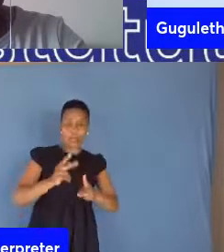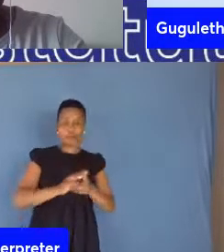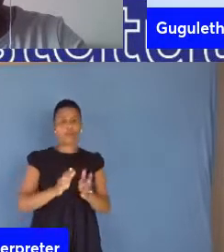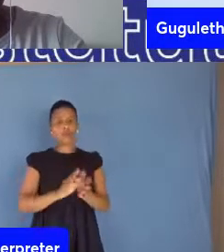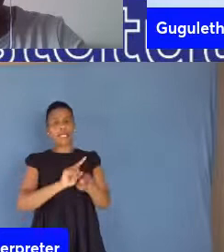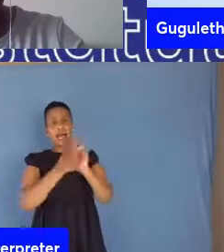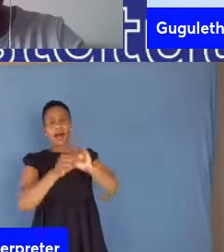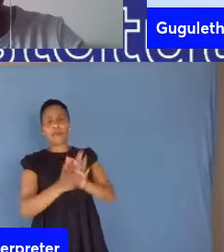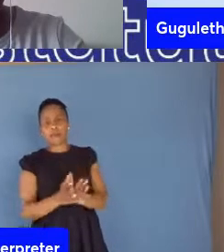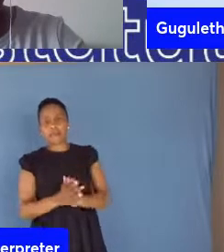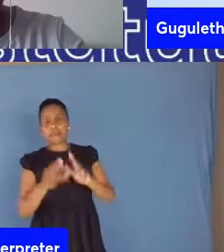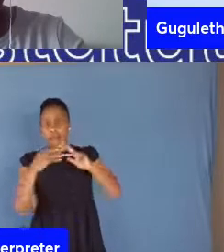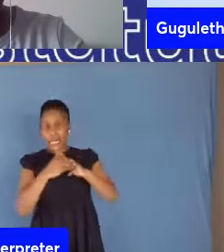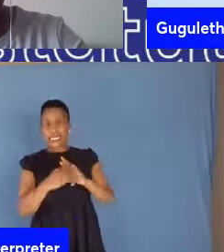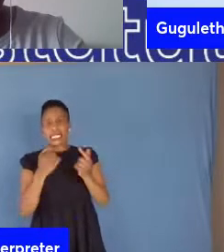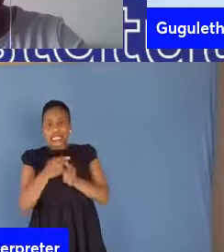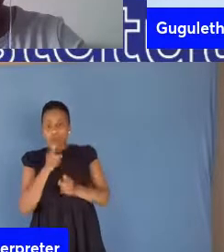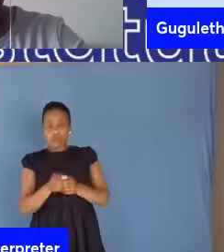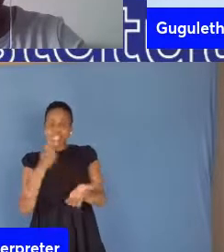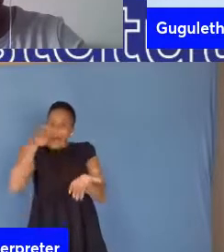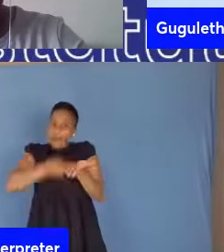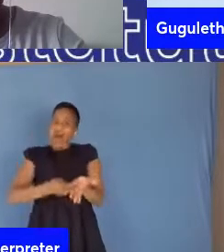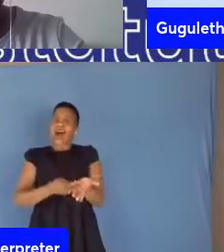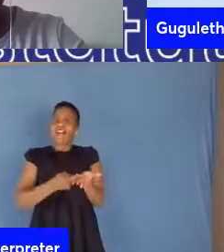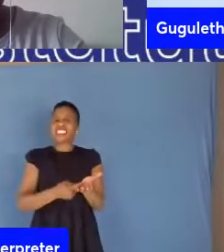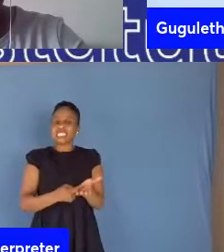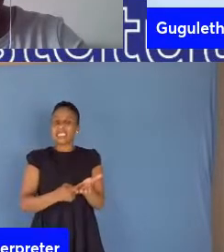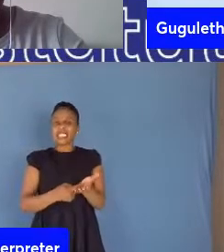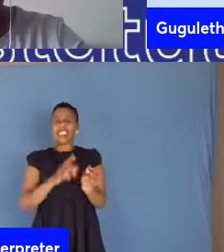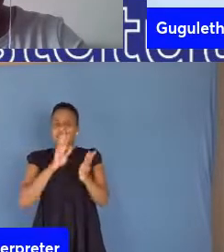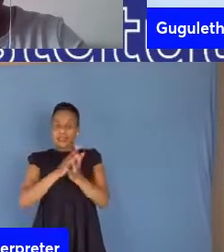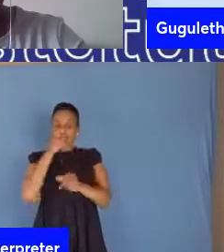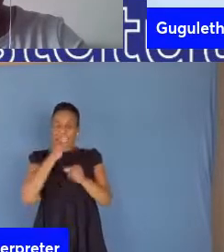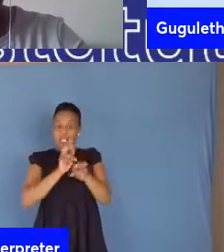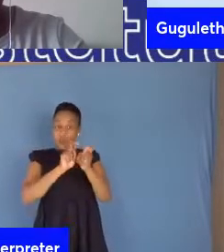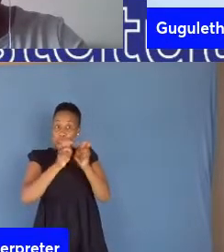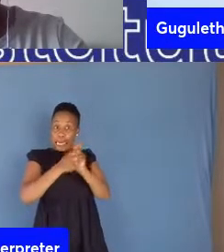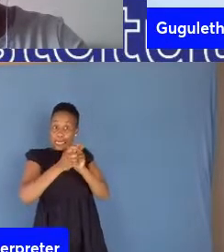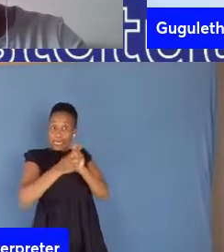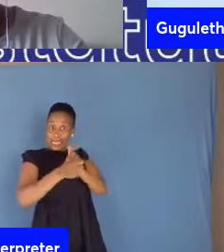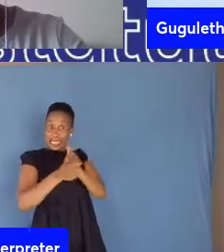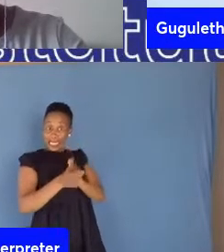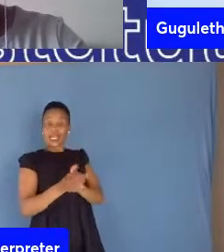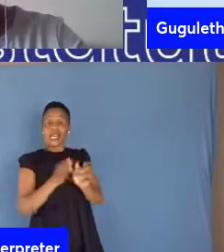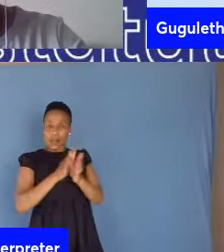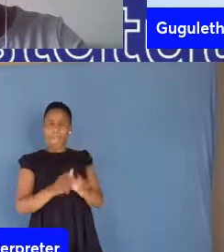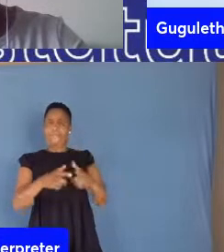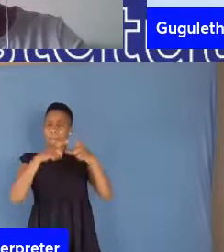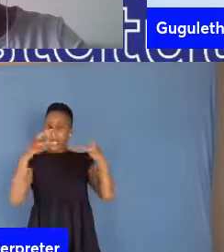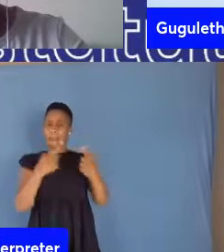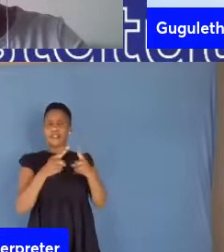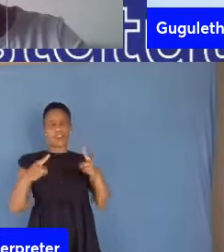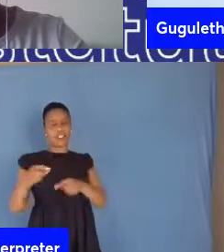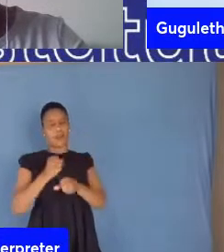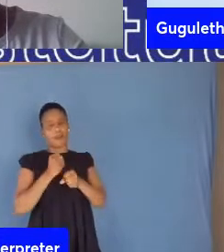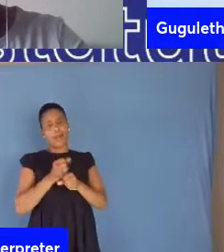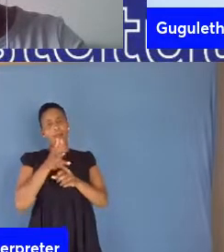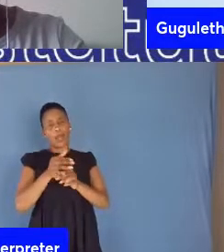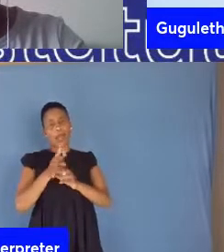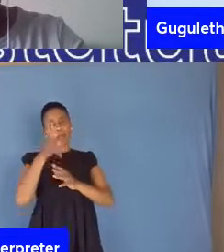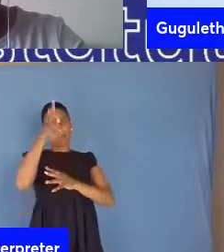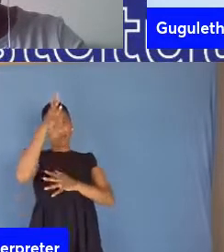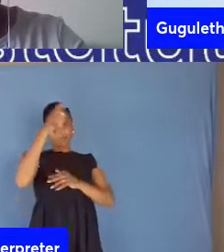Those little narrative changes make a big difference in the long run. But I think lastly and